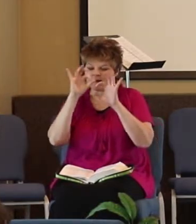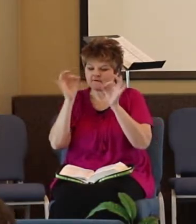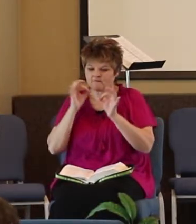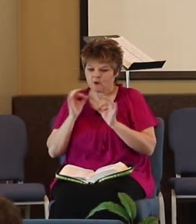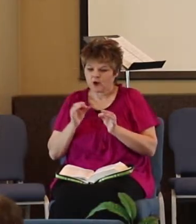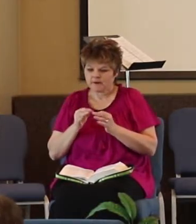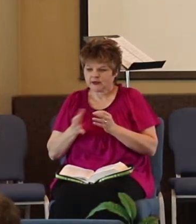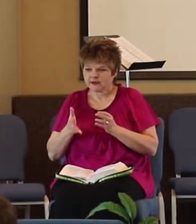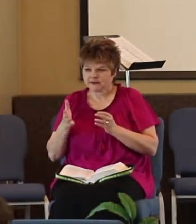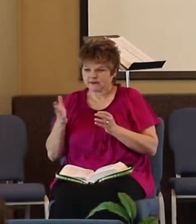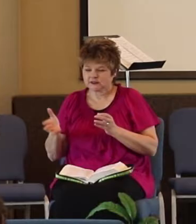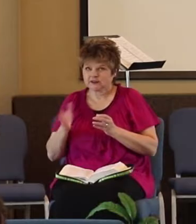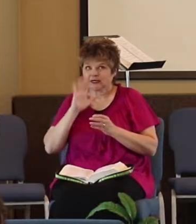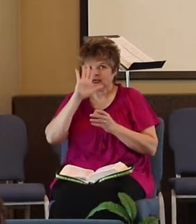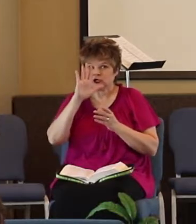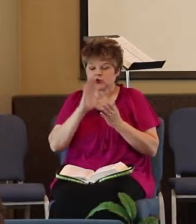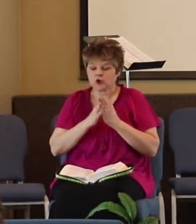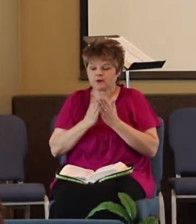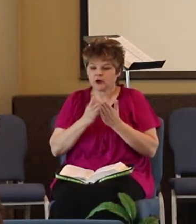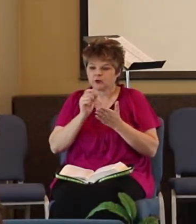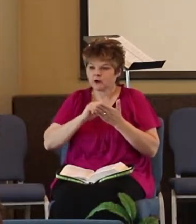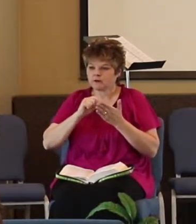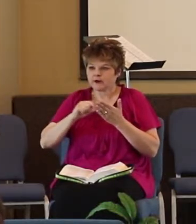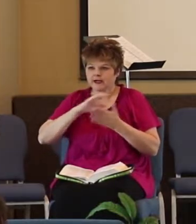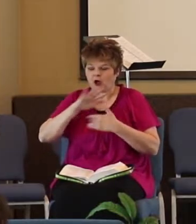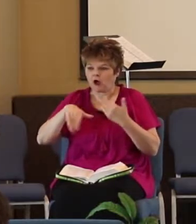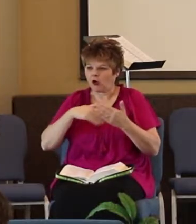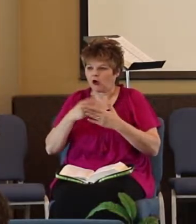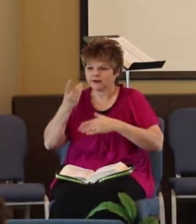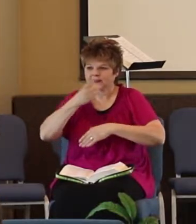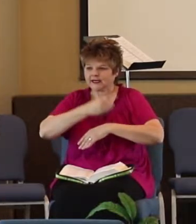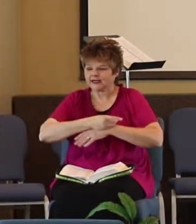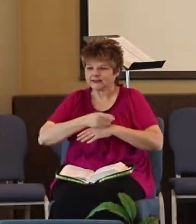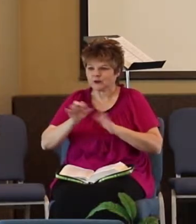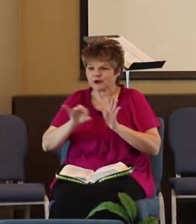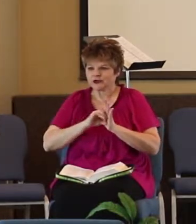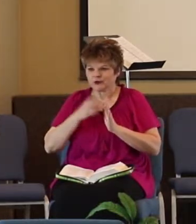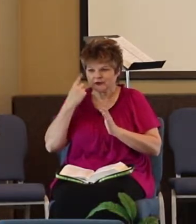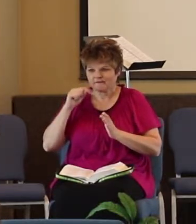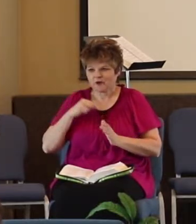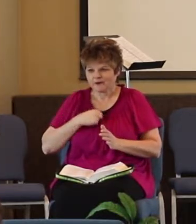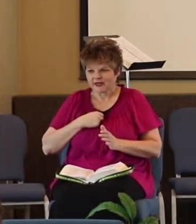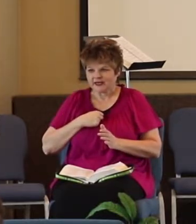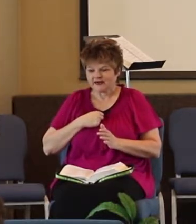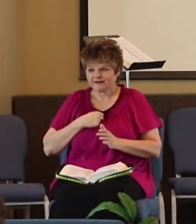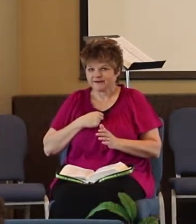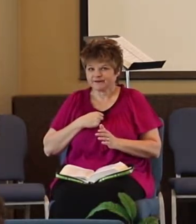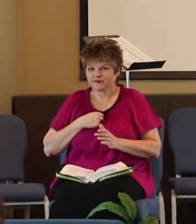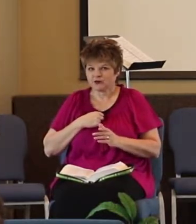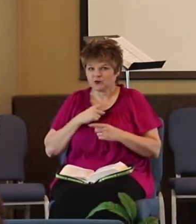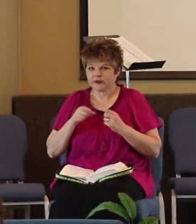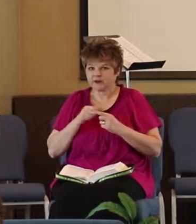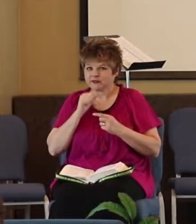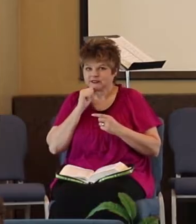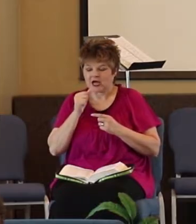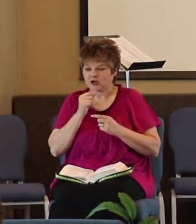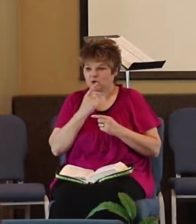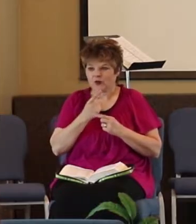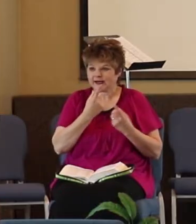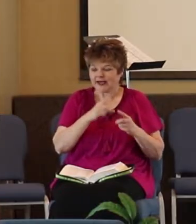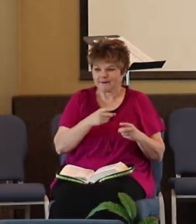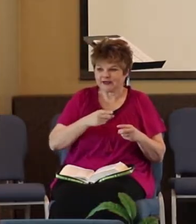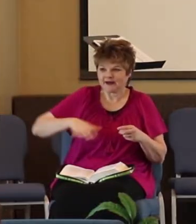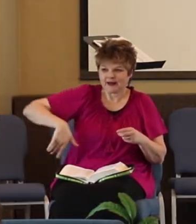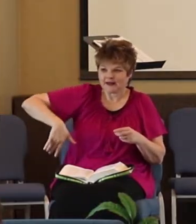book were written all the days that were ordained for me, when as yet there was not one of them." God